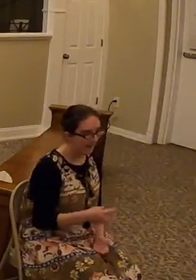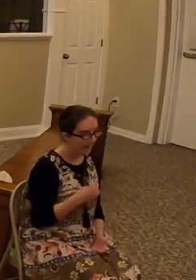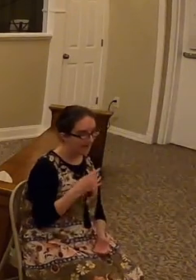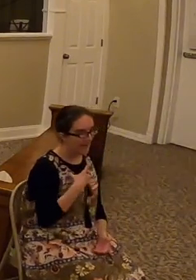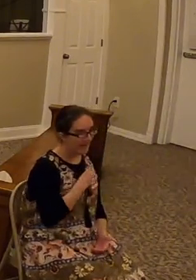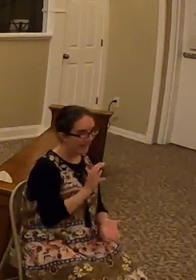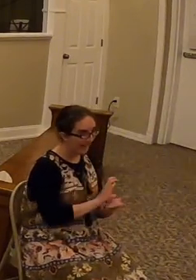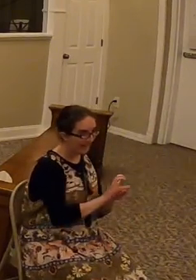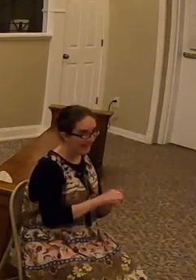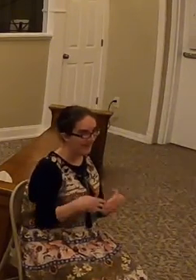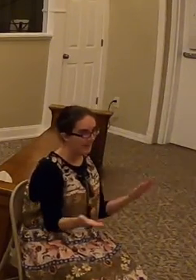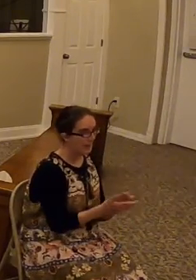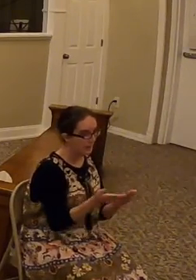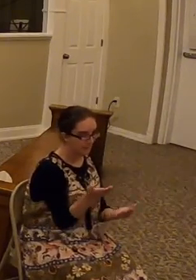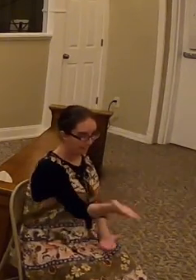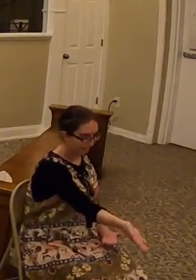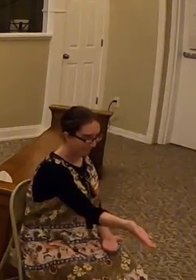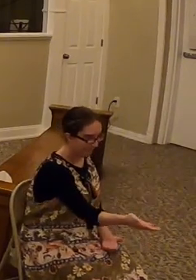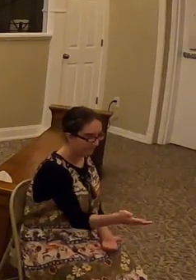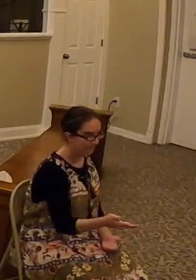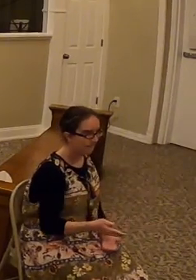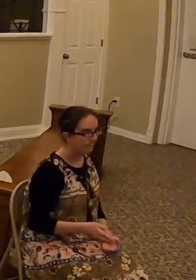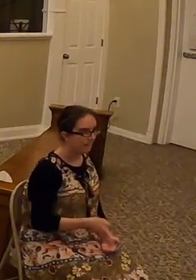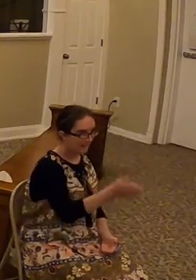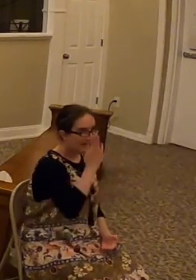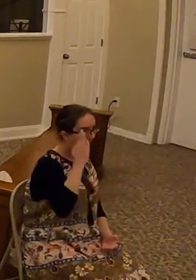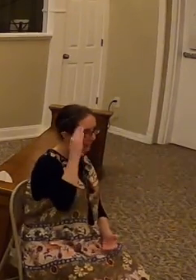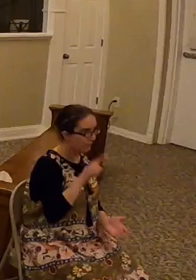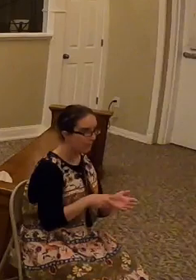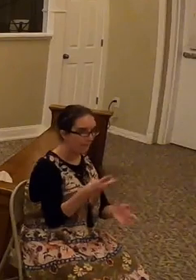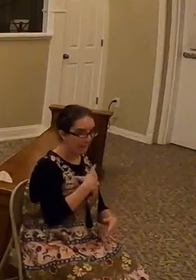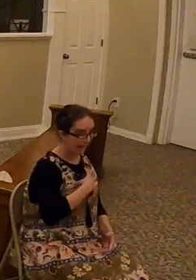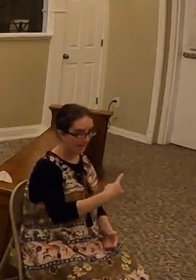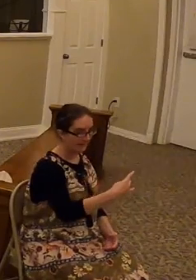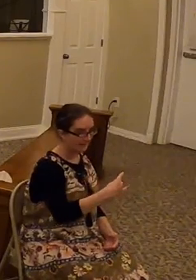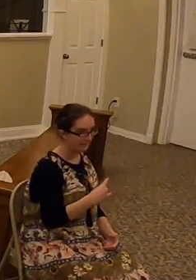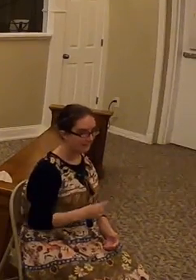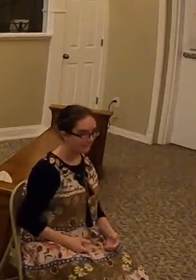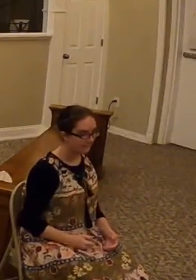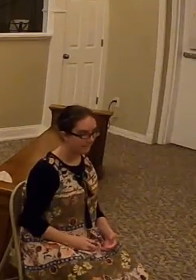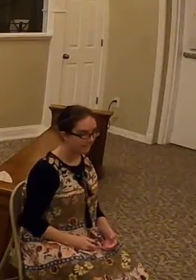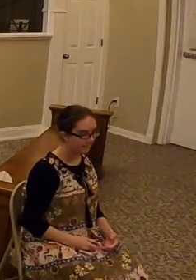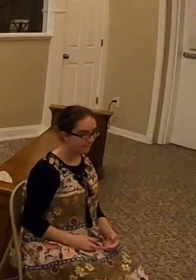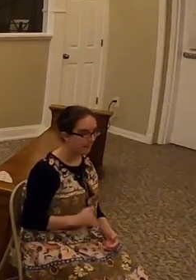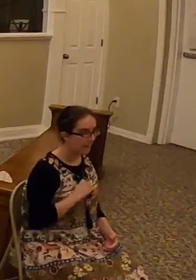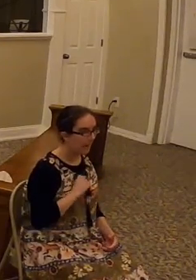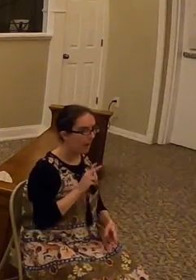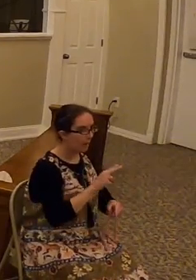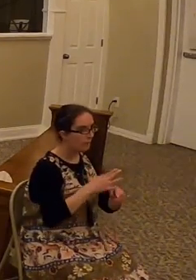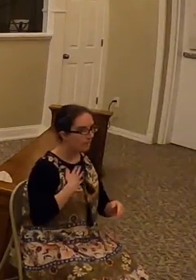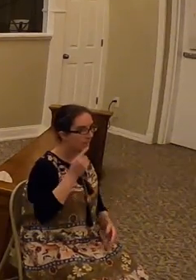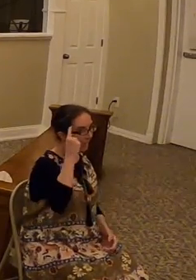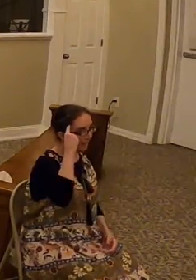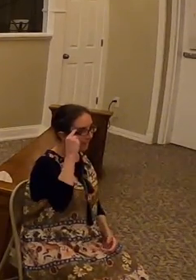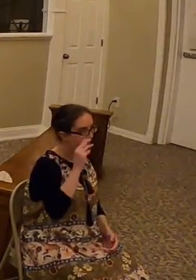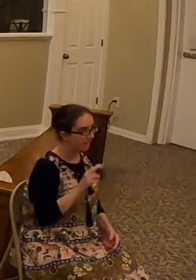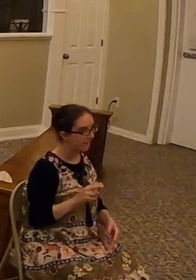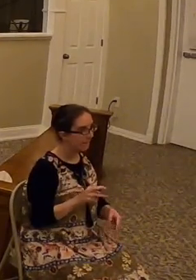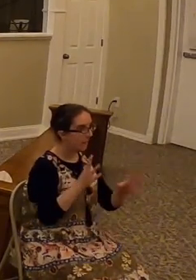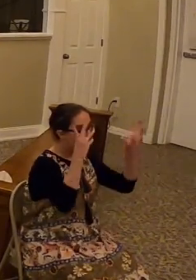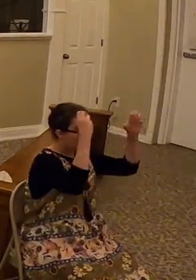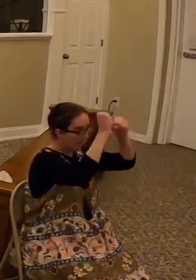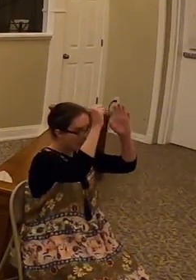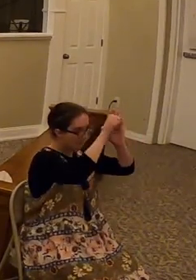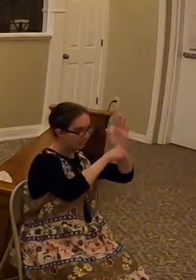like cake? Here's you some cake. God knows what we like, don't you? Amen. Now, I'm just using my brain. I'm just using